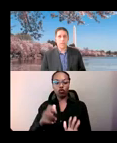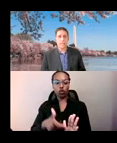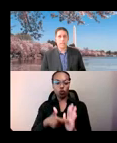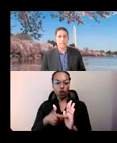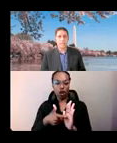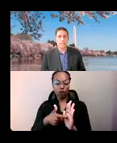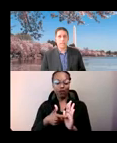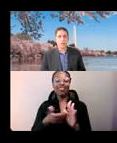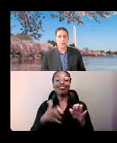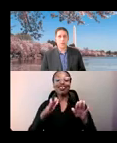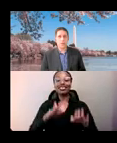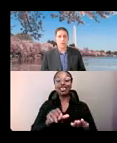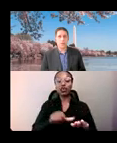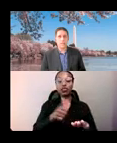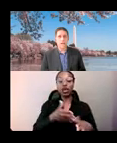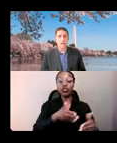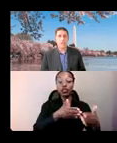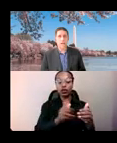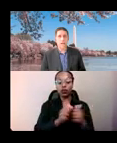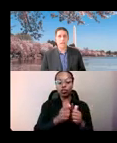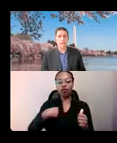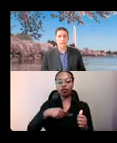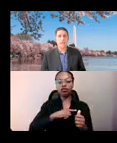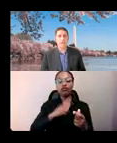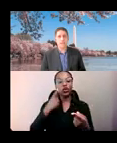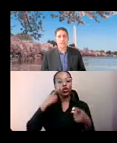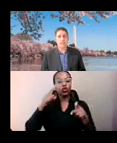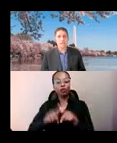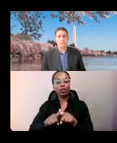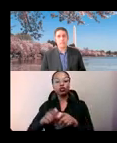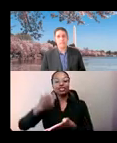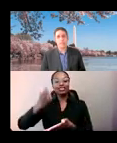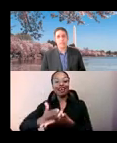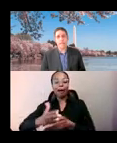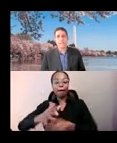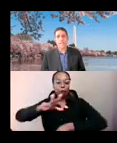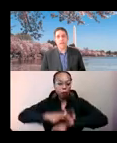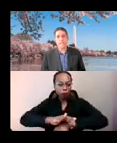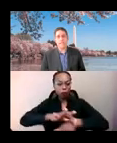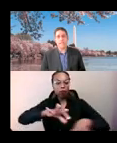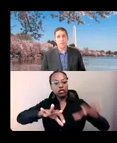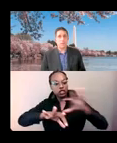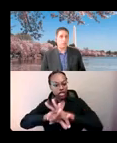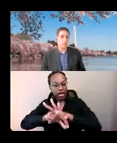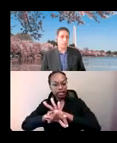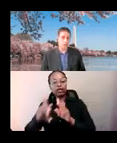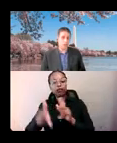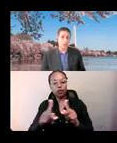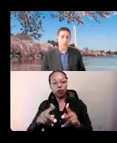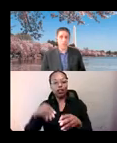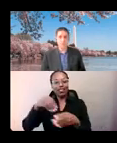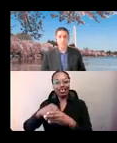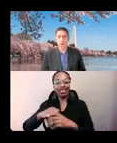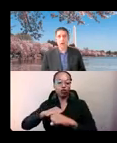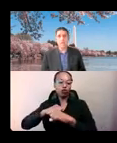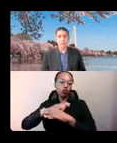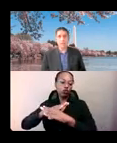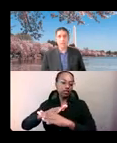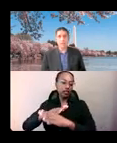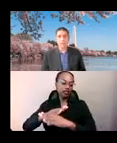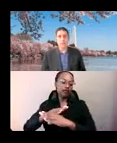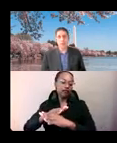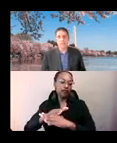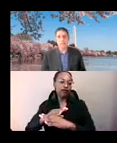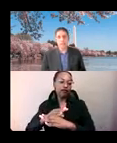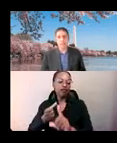litigation with us for an agreement to stop shackling people in protective custody, which was also often